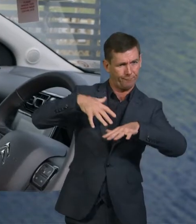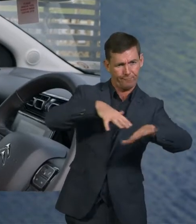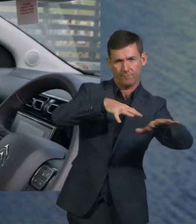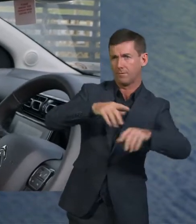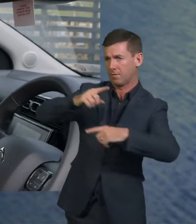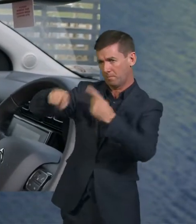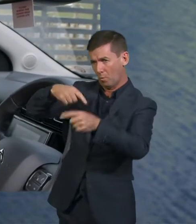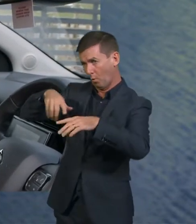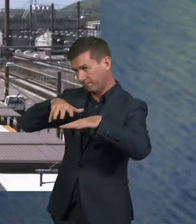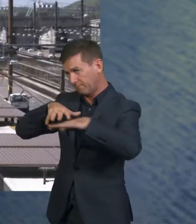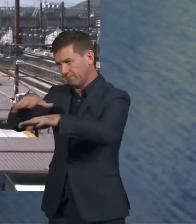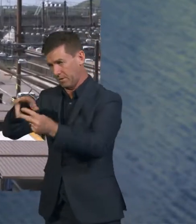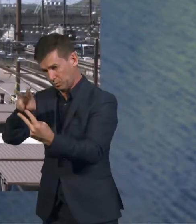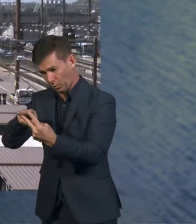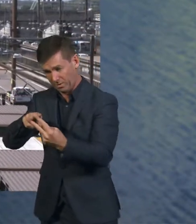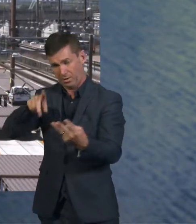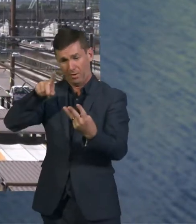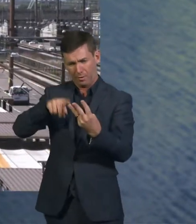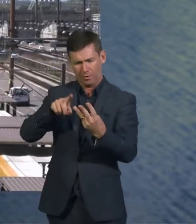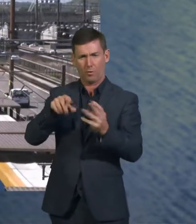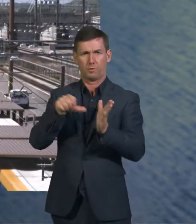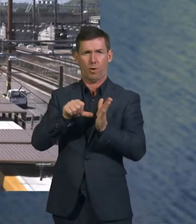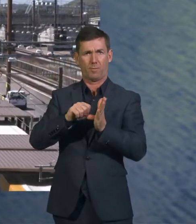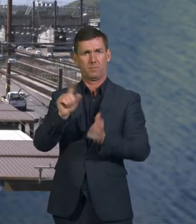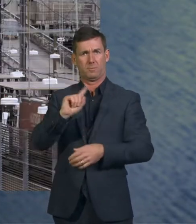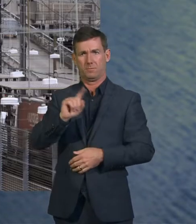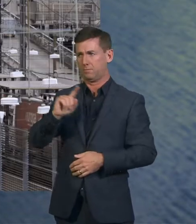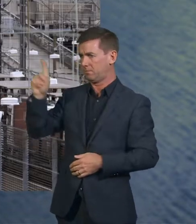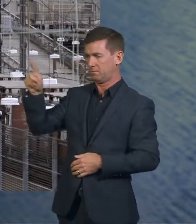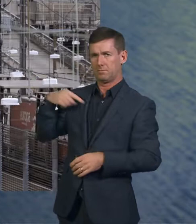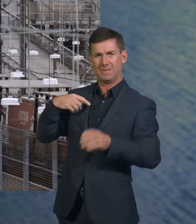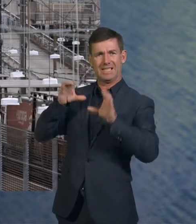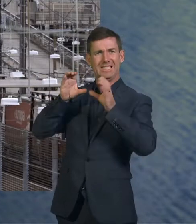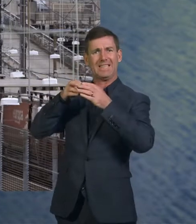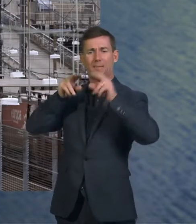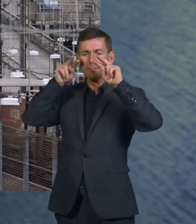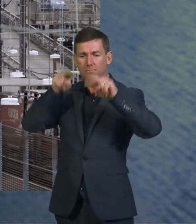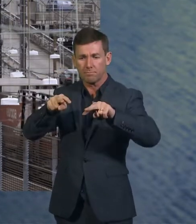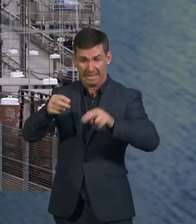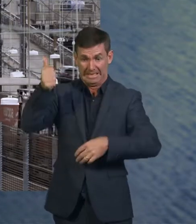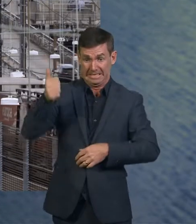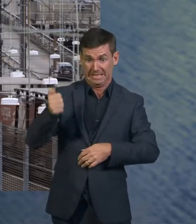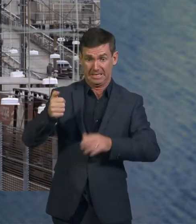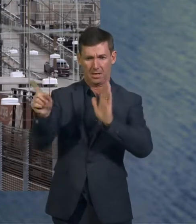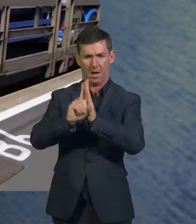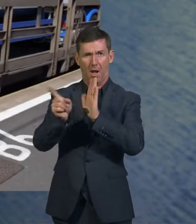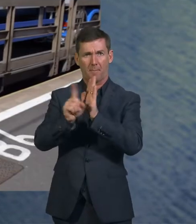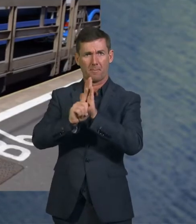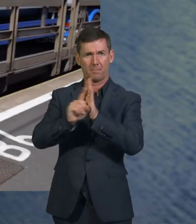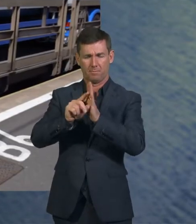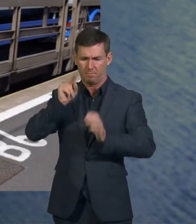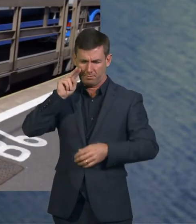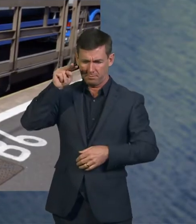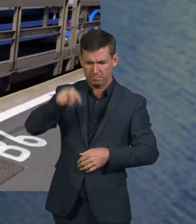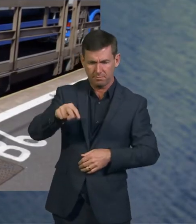is turning into a great day. One of Lily's team has just sounded the orange button alarm. There's a lorry on a departing freight